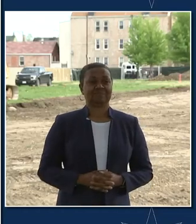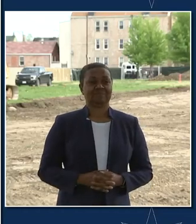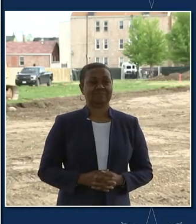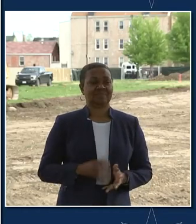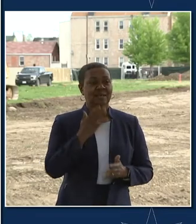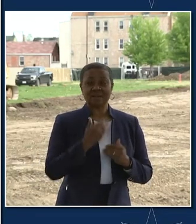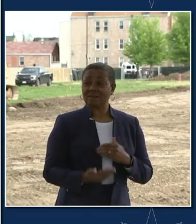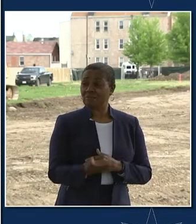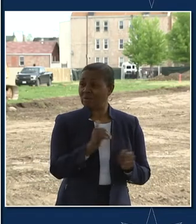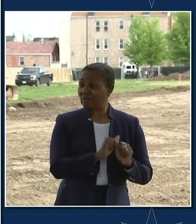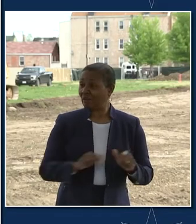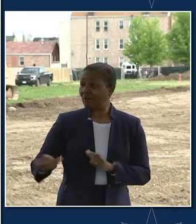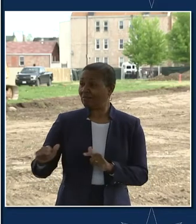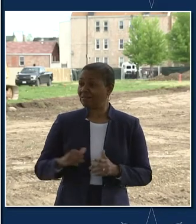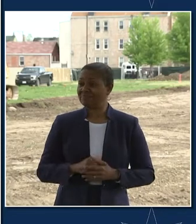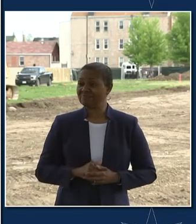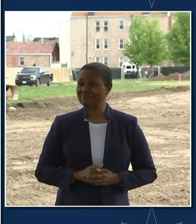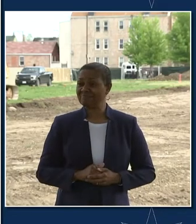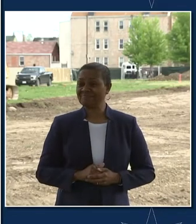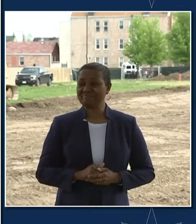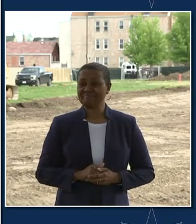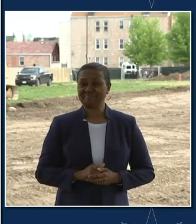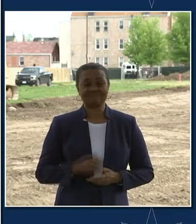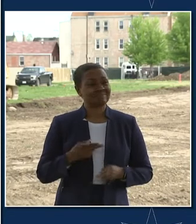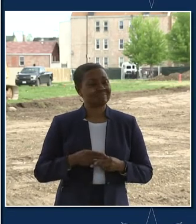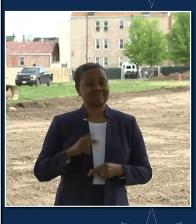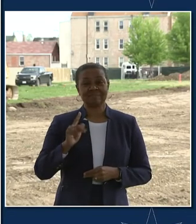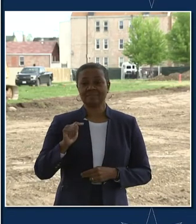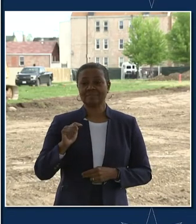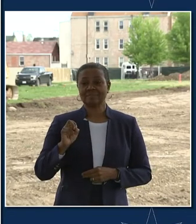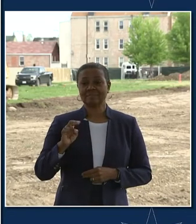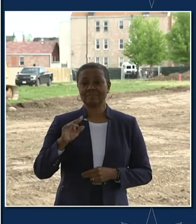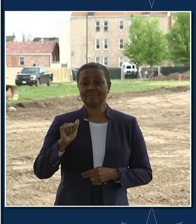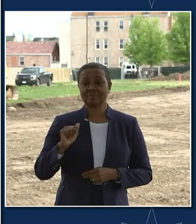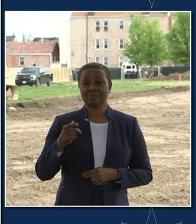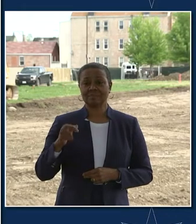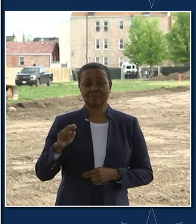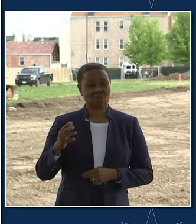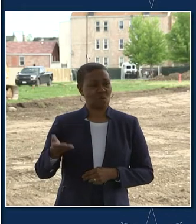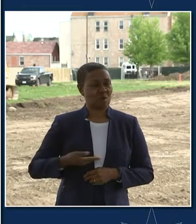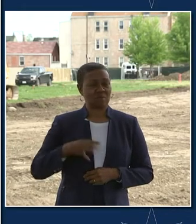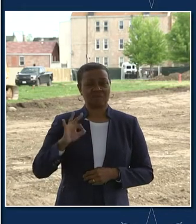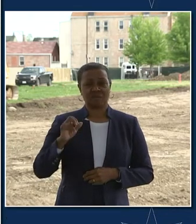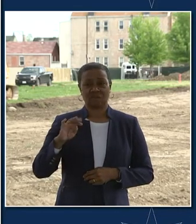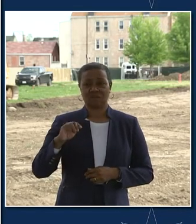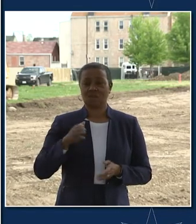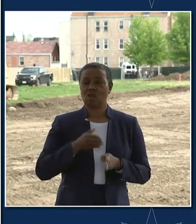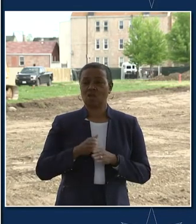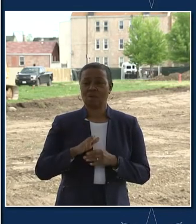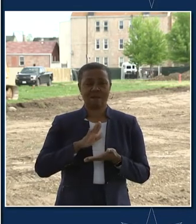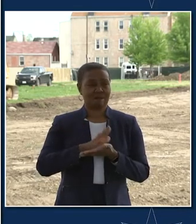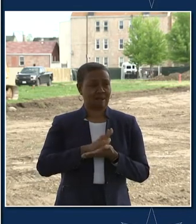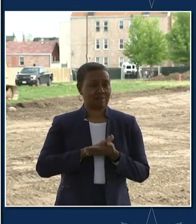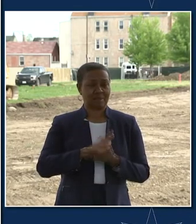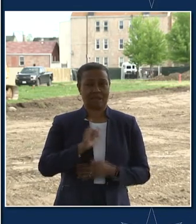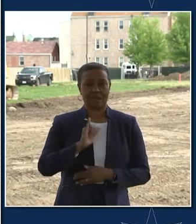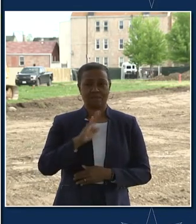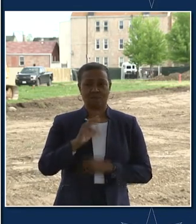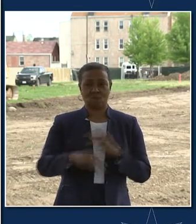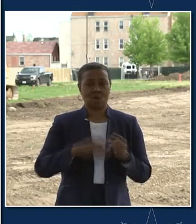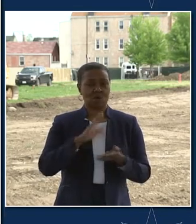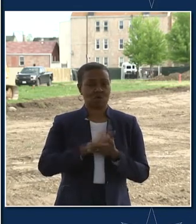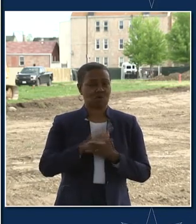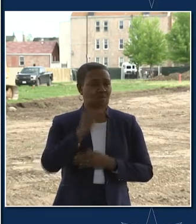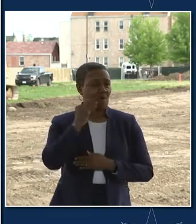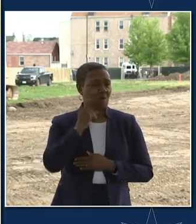Good morning, everyone. Good morning. My name is Tanya Hammaker, and I want to welcome you to Farragut Career Academy, IB World School, home